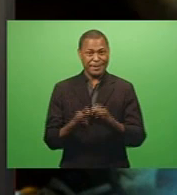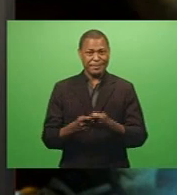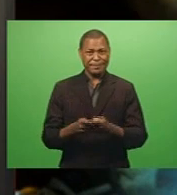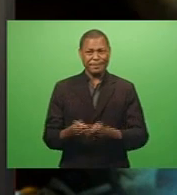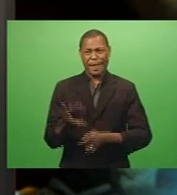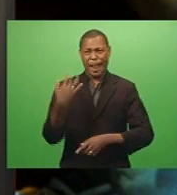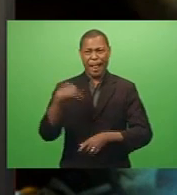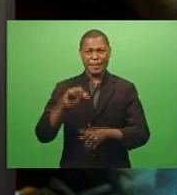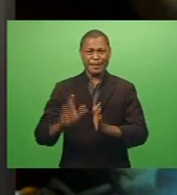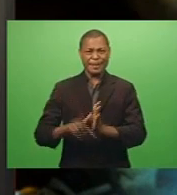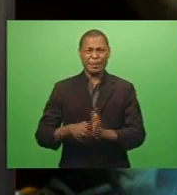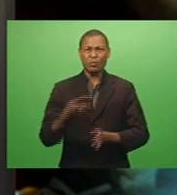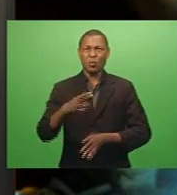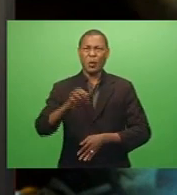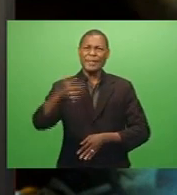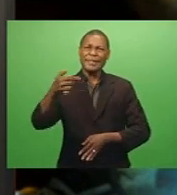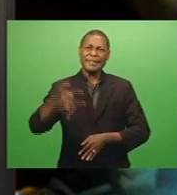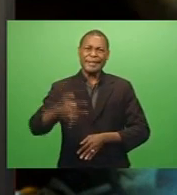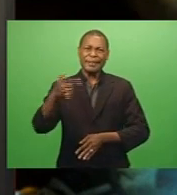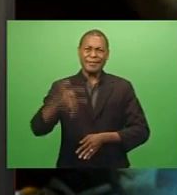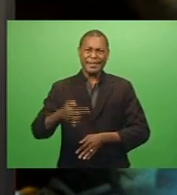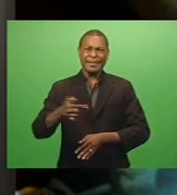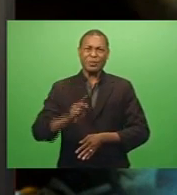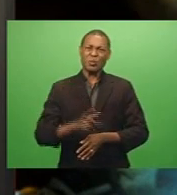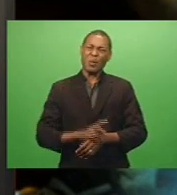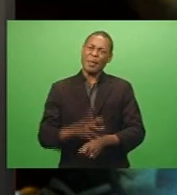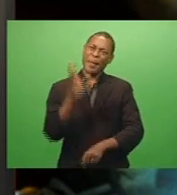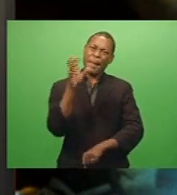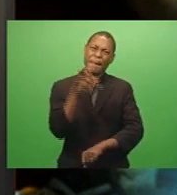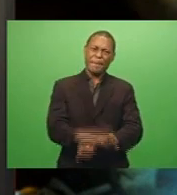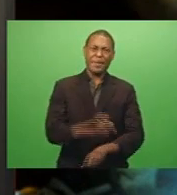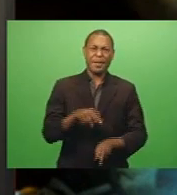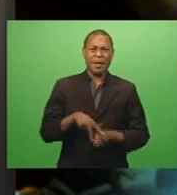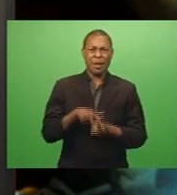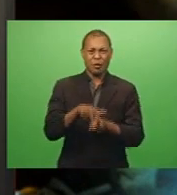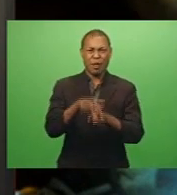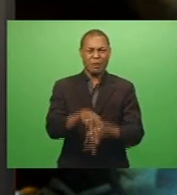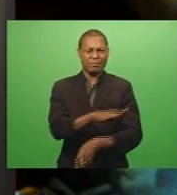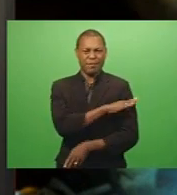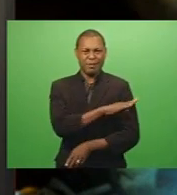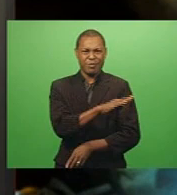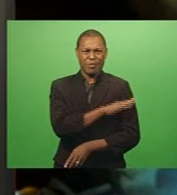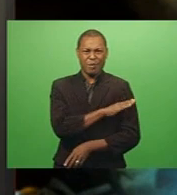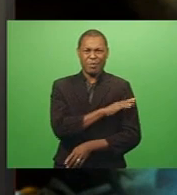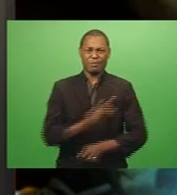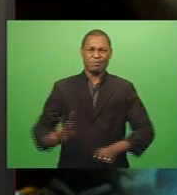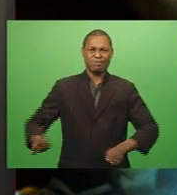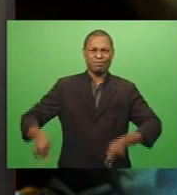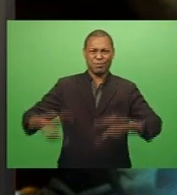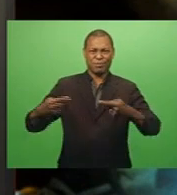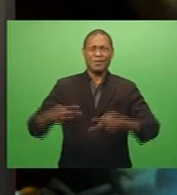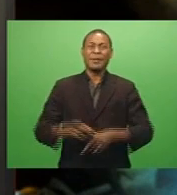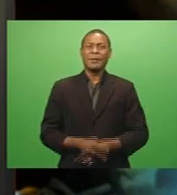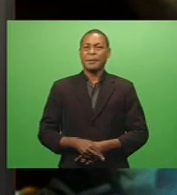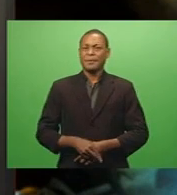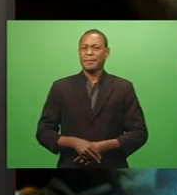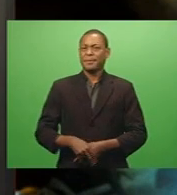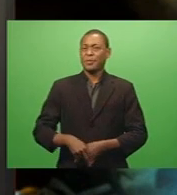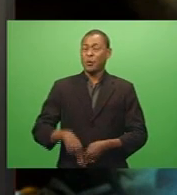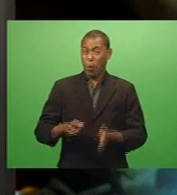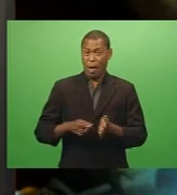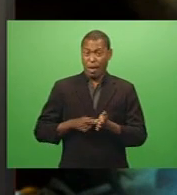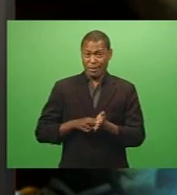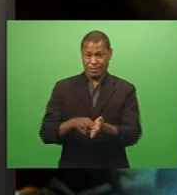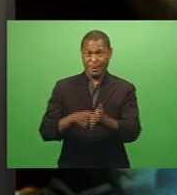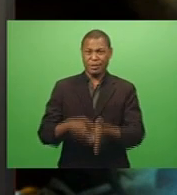Fairbrother in 2017 after beating Nabosa in the Bainimarama Shield match. Nandi and Rewa will lock horns tomorrow in the first challenge match